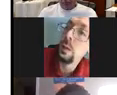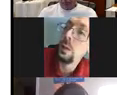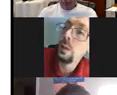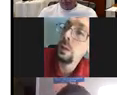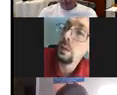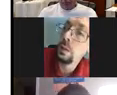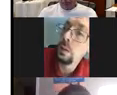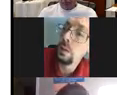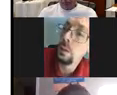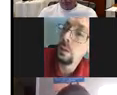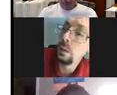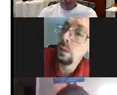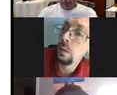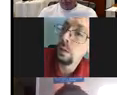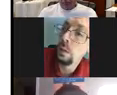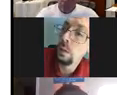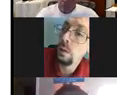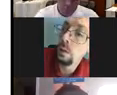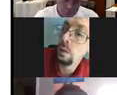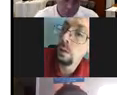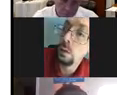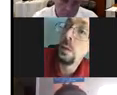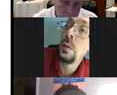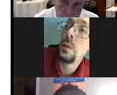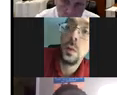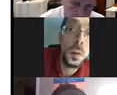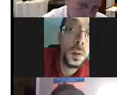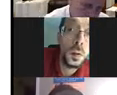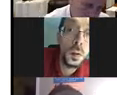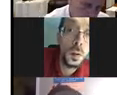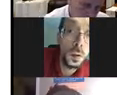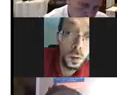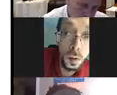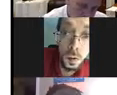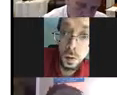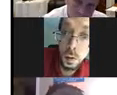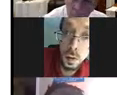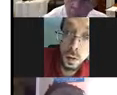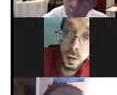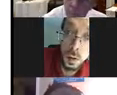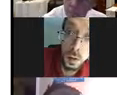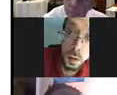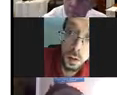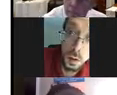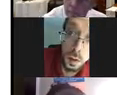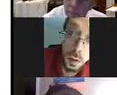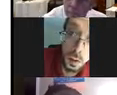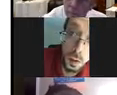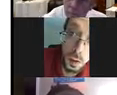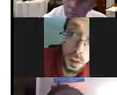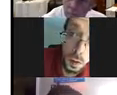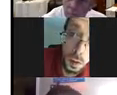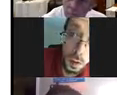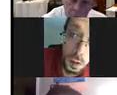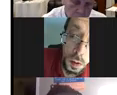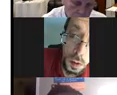are talking about disability, right? And so you have to, that's right, you have to be careful who are the voices and who's being lifted